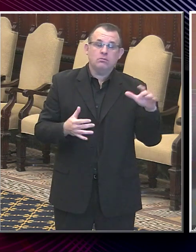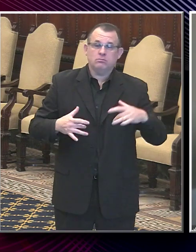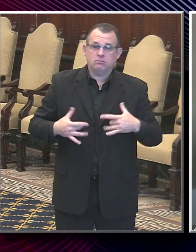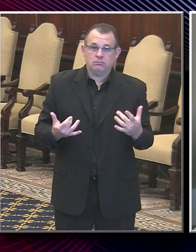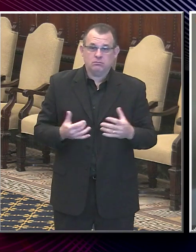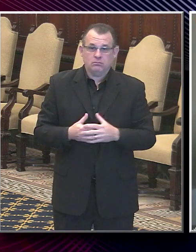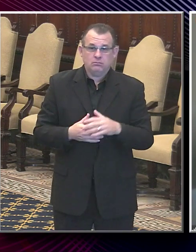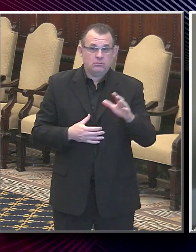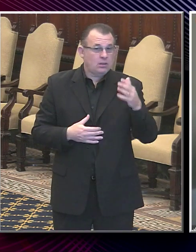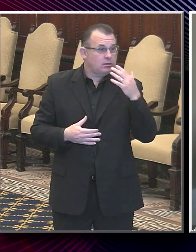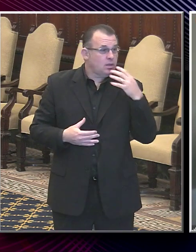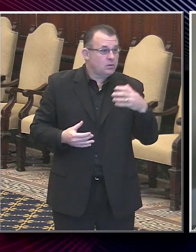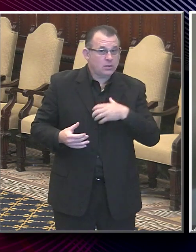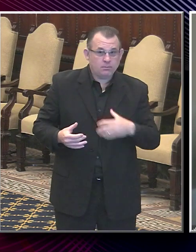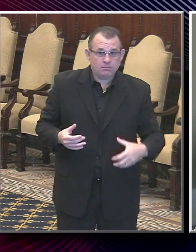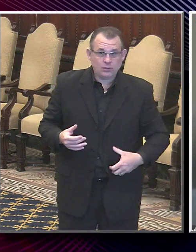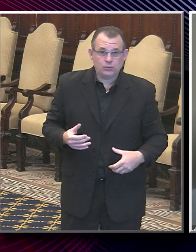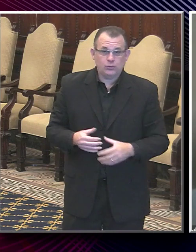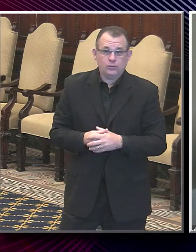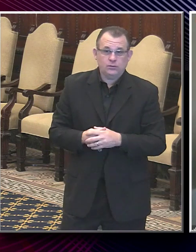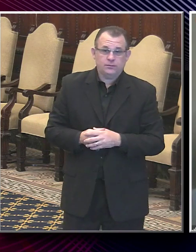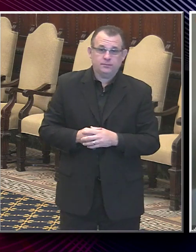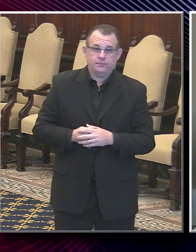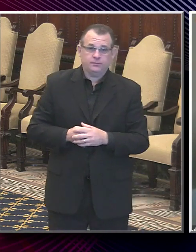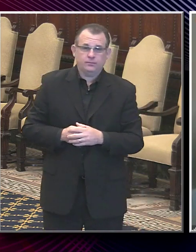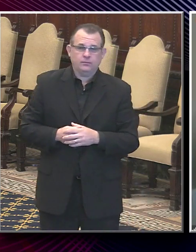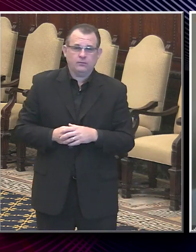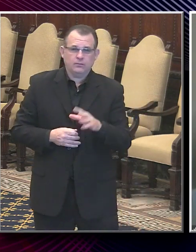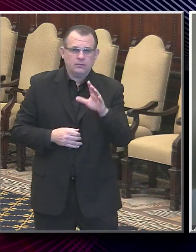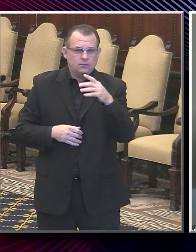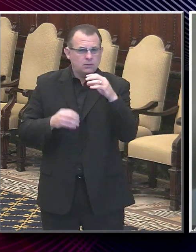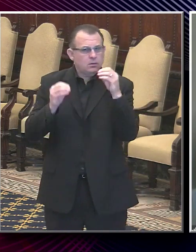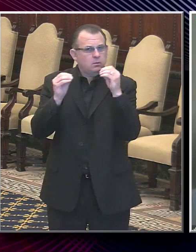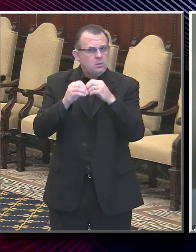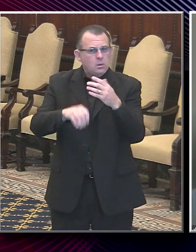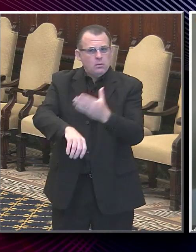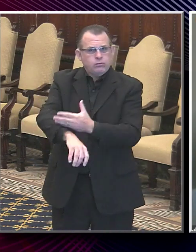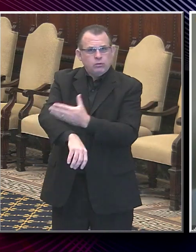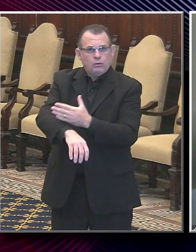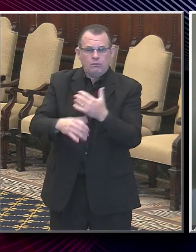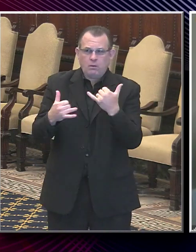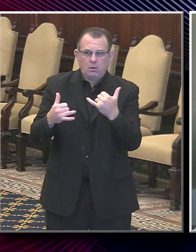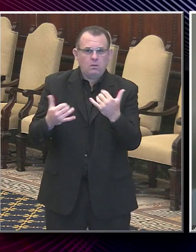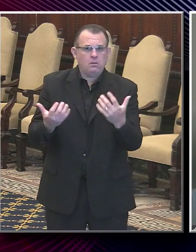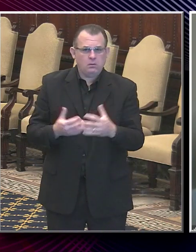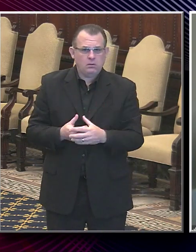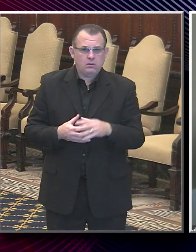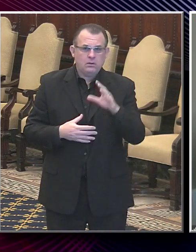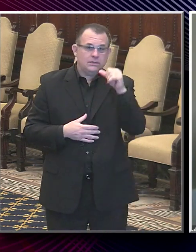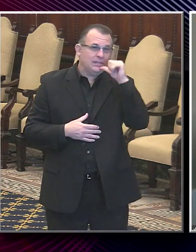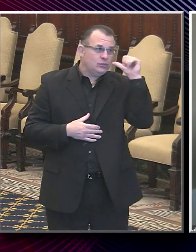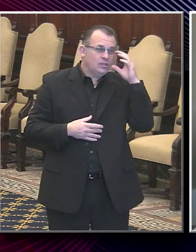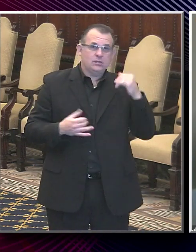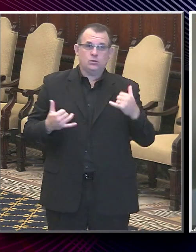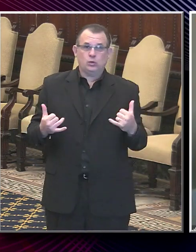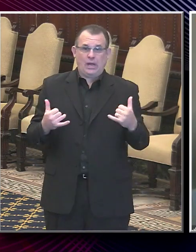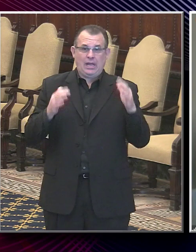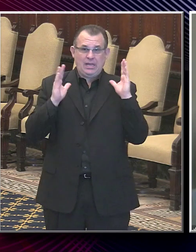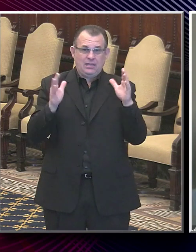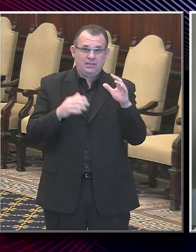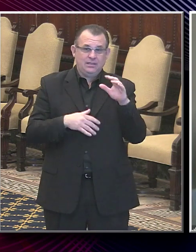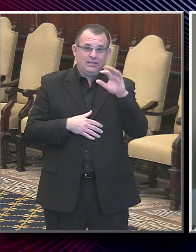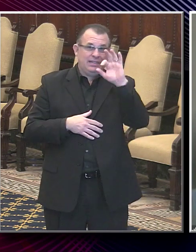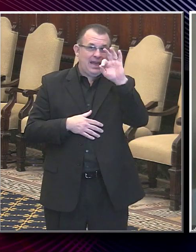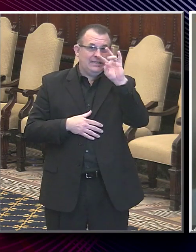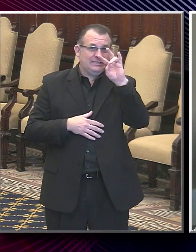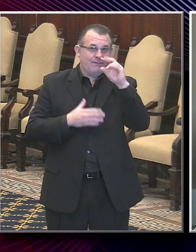Thanks very much, Mayor. We're seeing more signs of progress today. From this time yesterday until today, we have 97 new cases